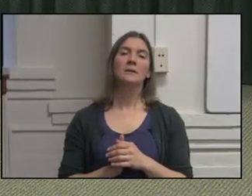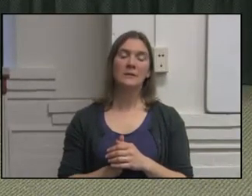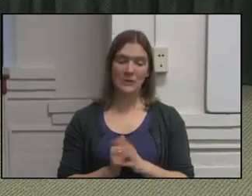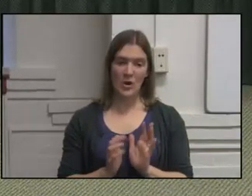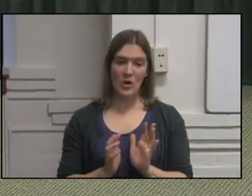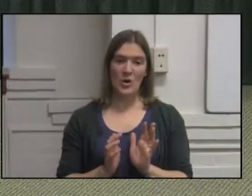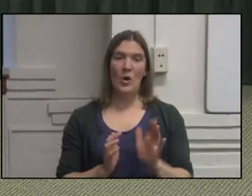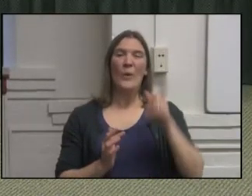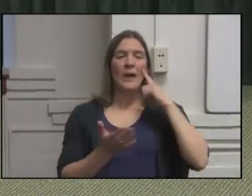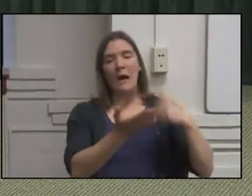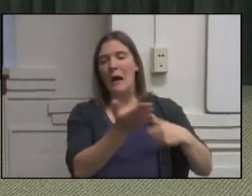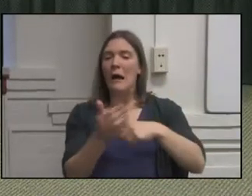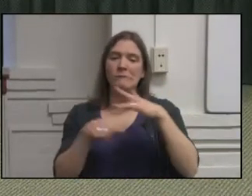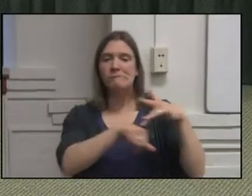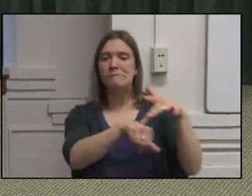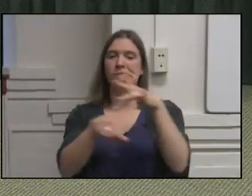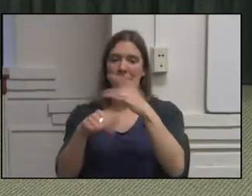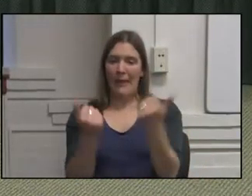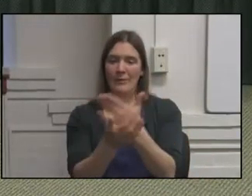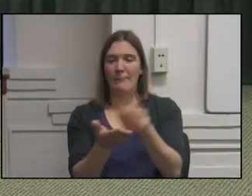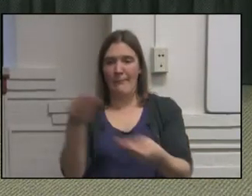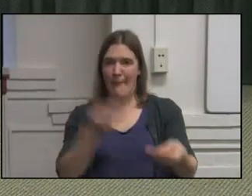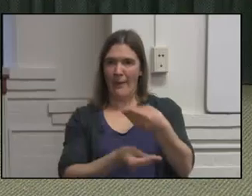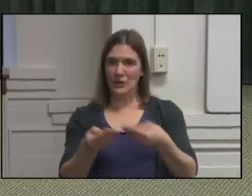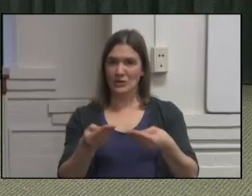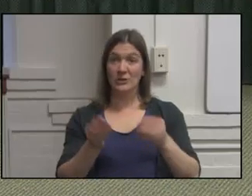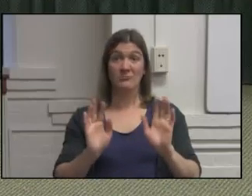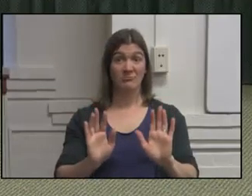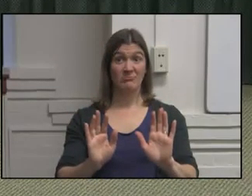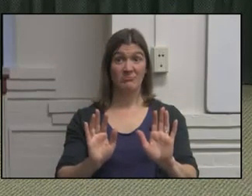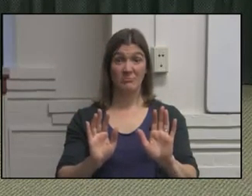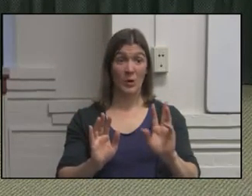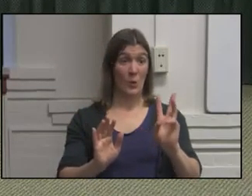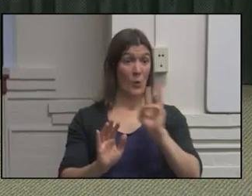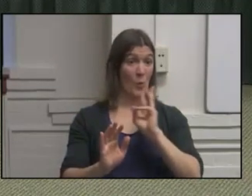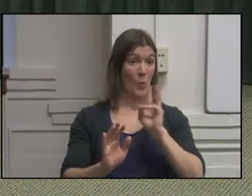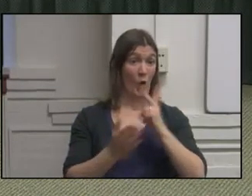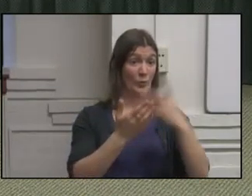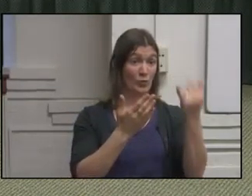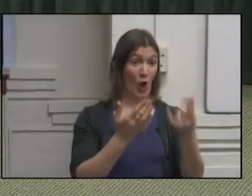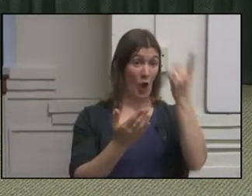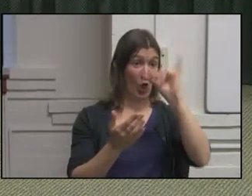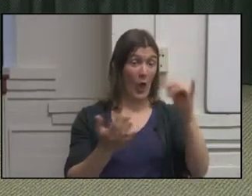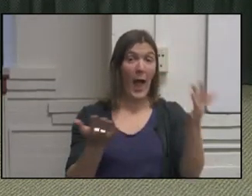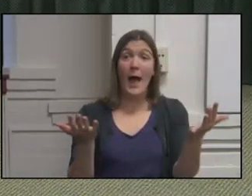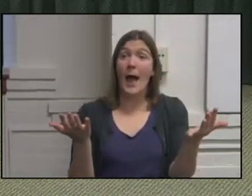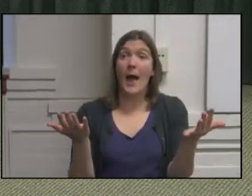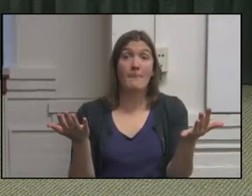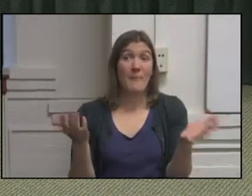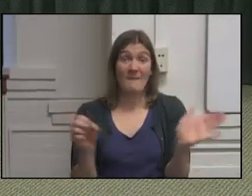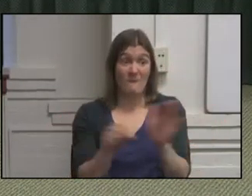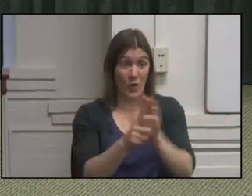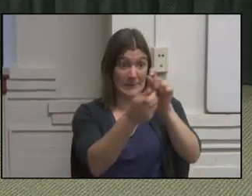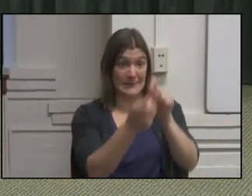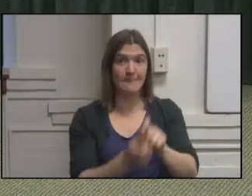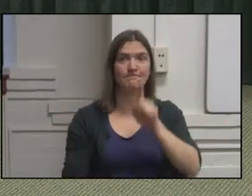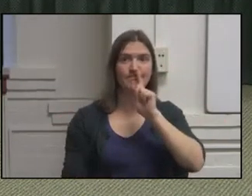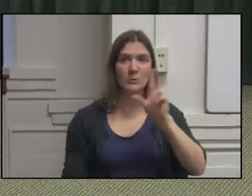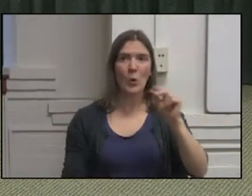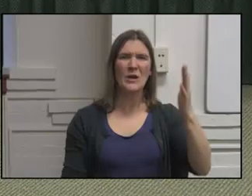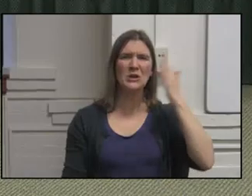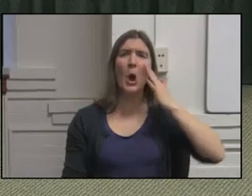different pieces that we've been talking about, we don't know for sure what the water project is going to entail yet, the full details of that, but